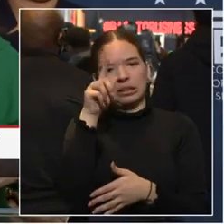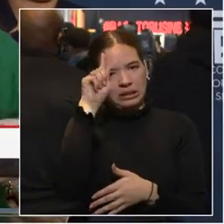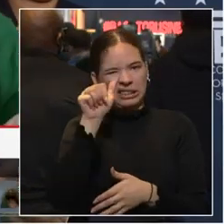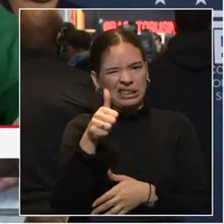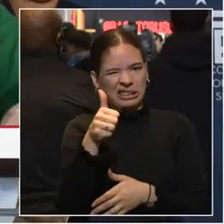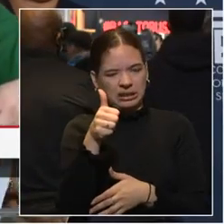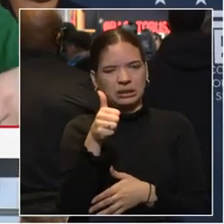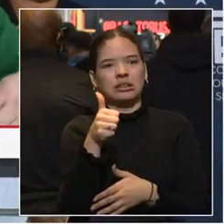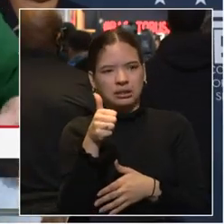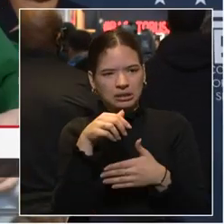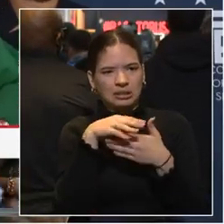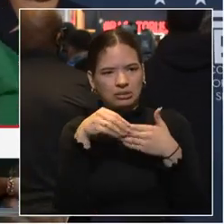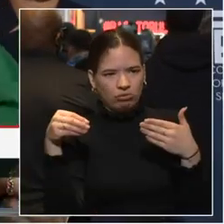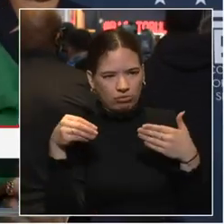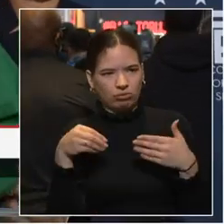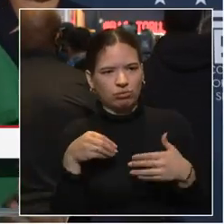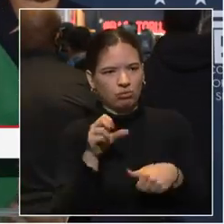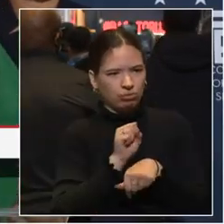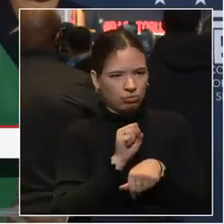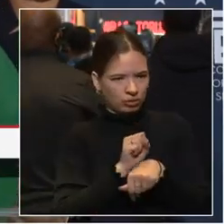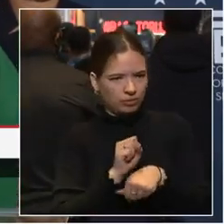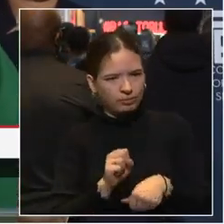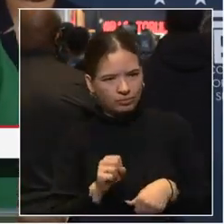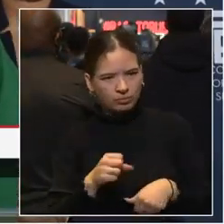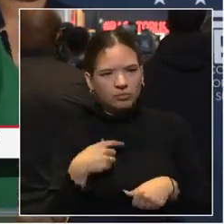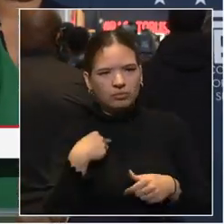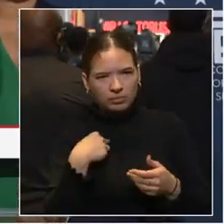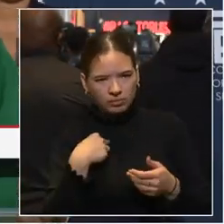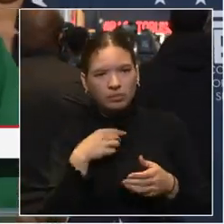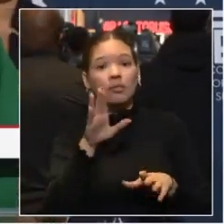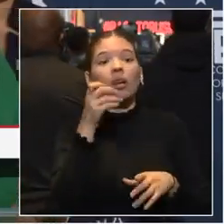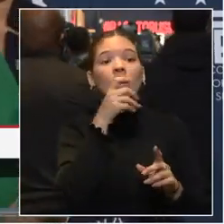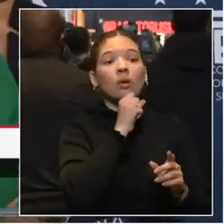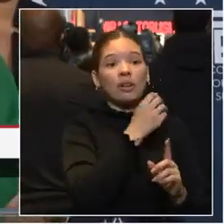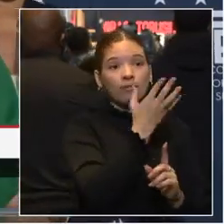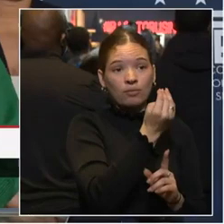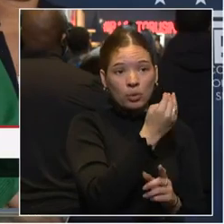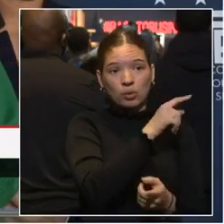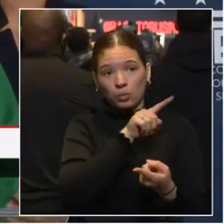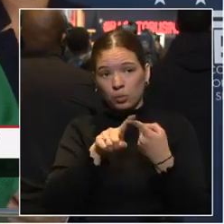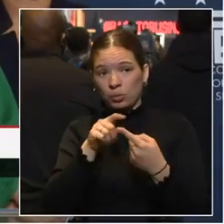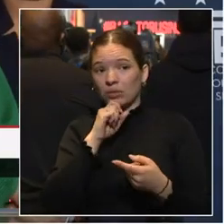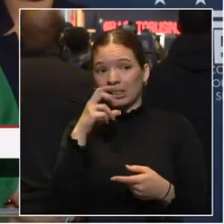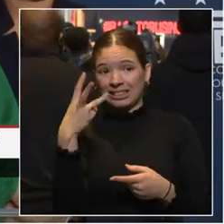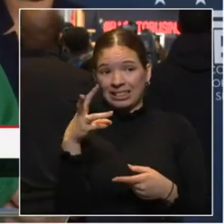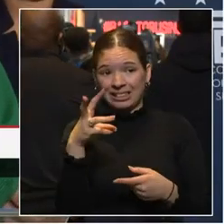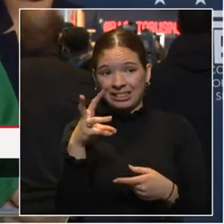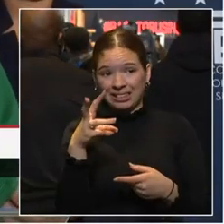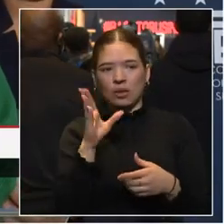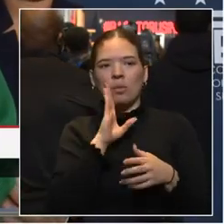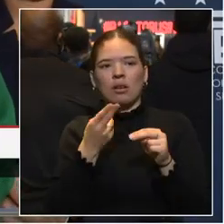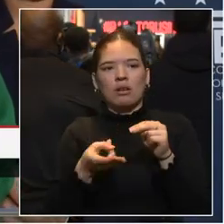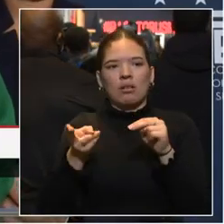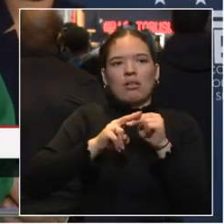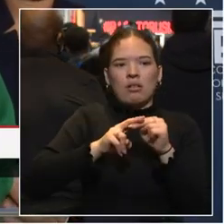them here. Okay, 14 to 16-year-olds received a $1 an hour raise